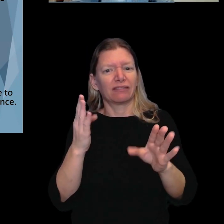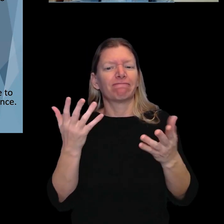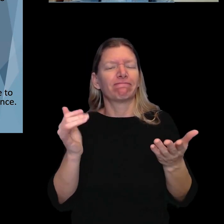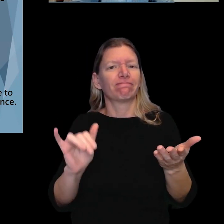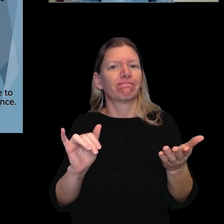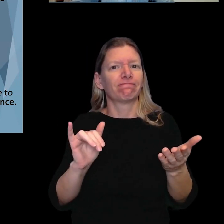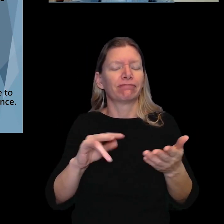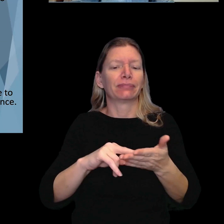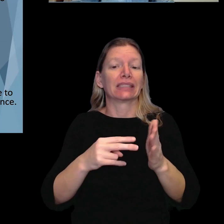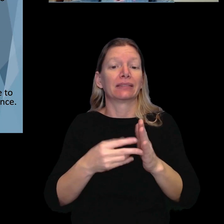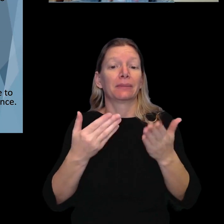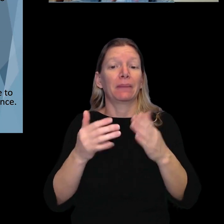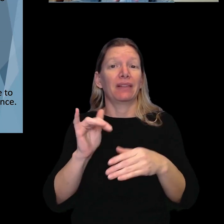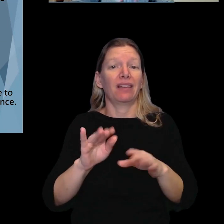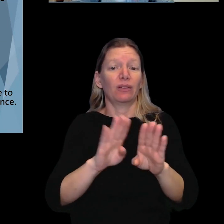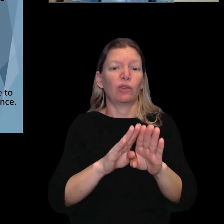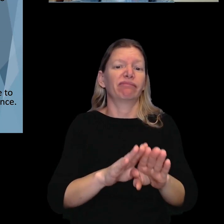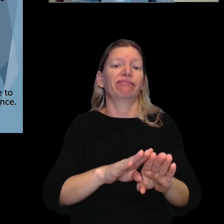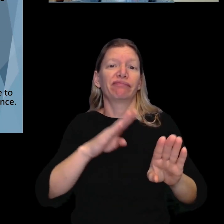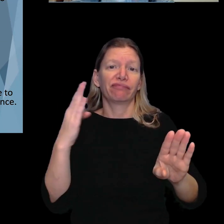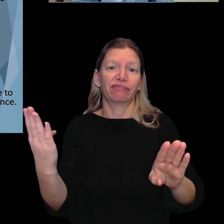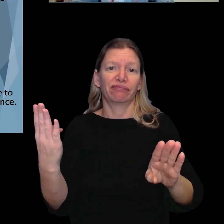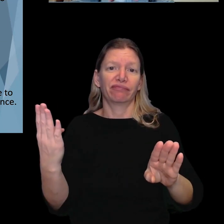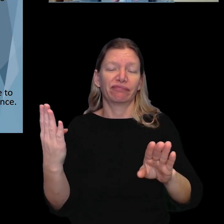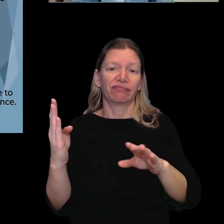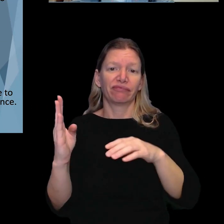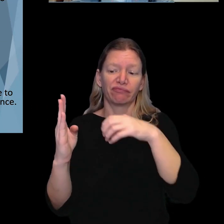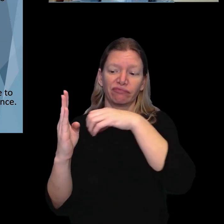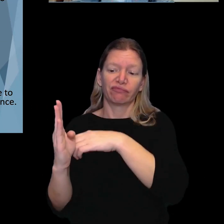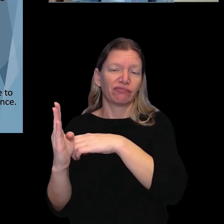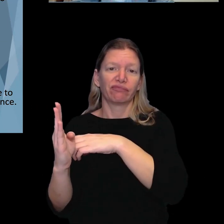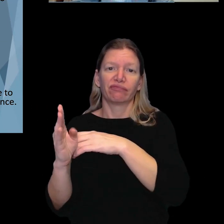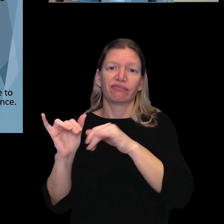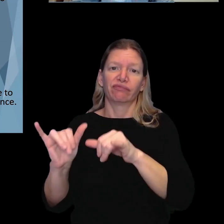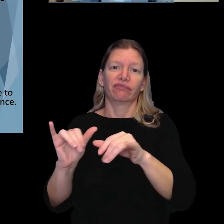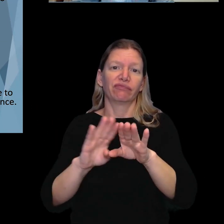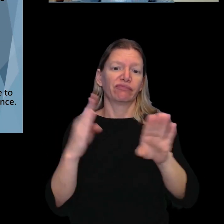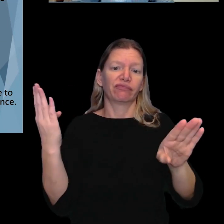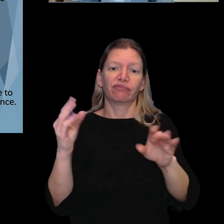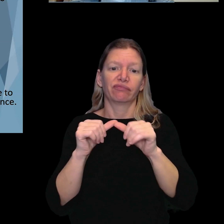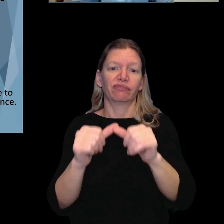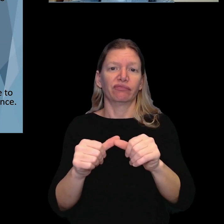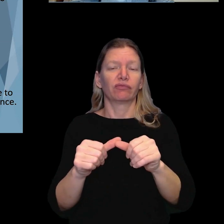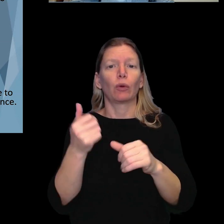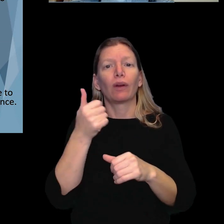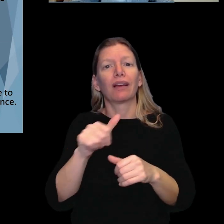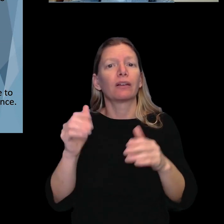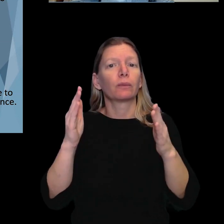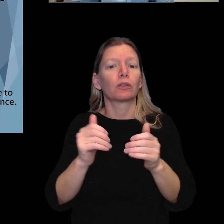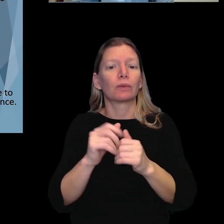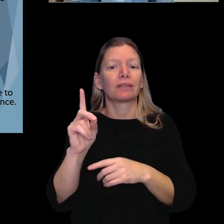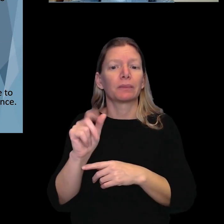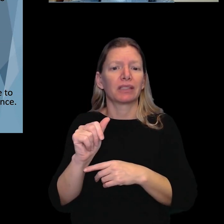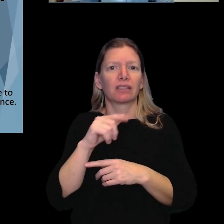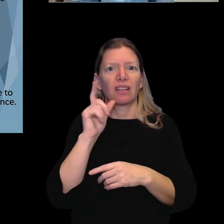opened, it may be necessary for the door to just be propped open permanently, so